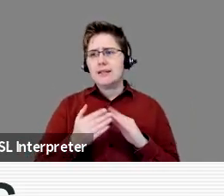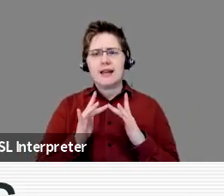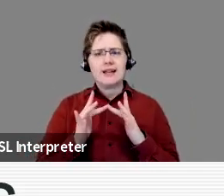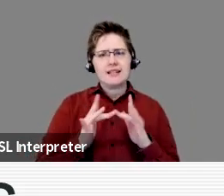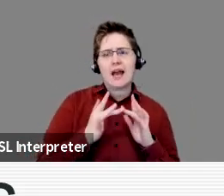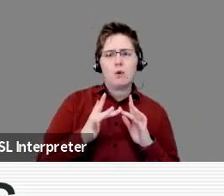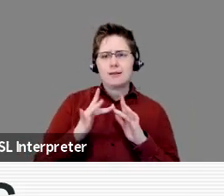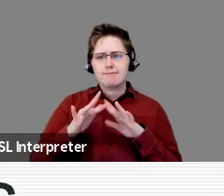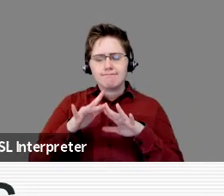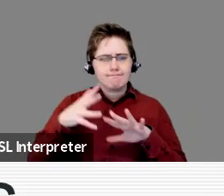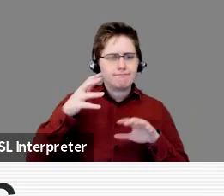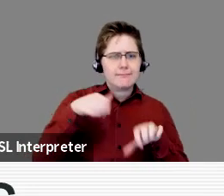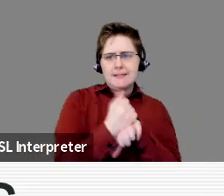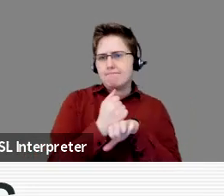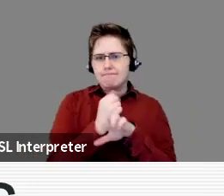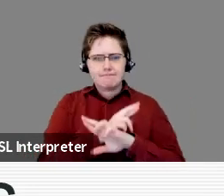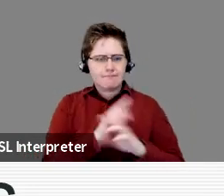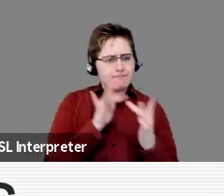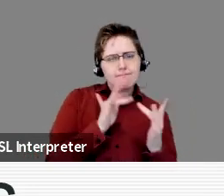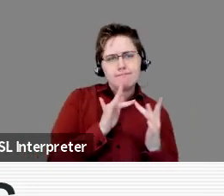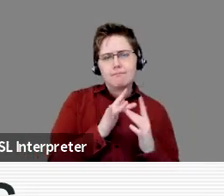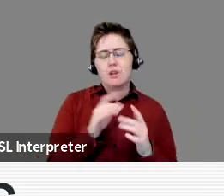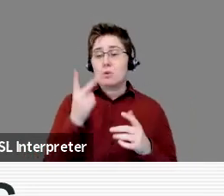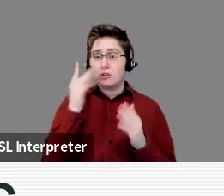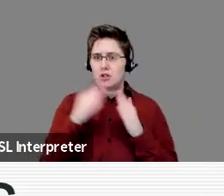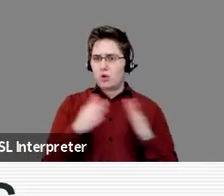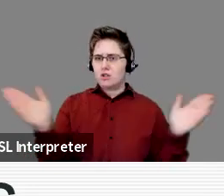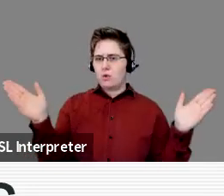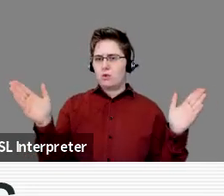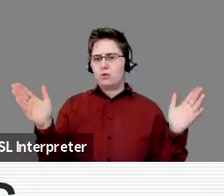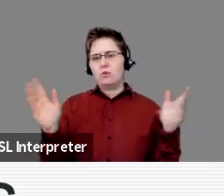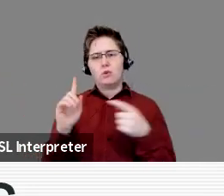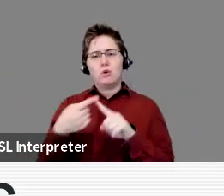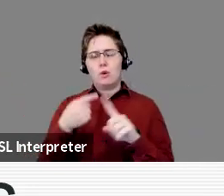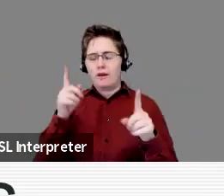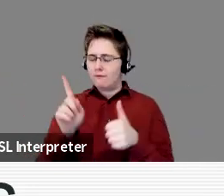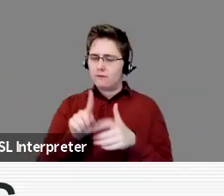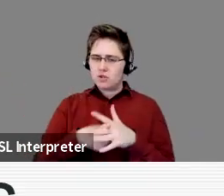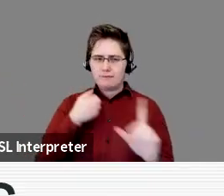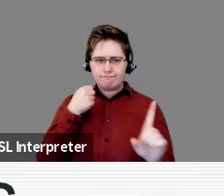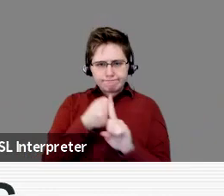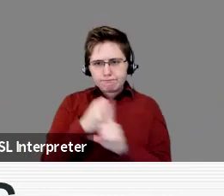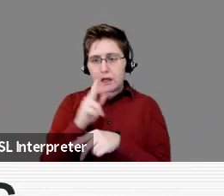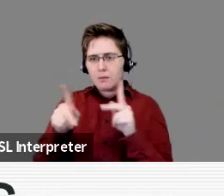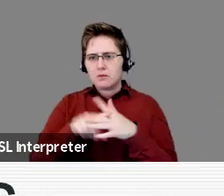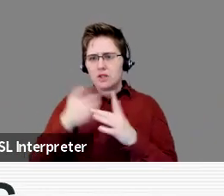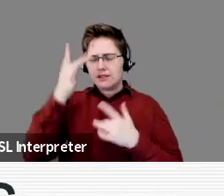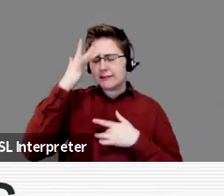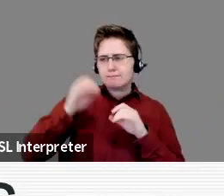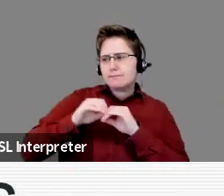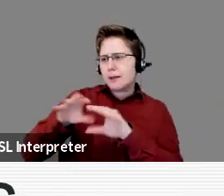networks locked in. So what we saw kind of across the board when COVID first started hitting and people started getting sick, and there